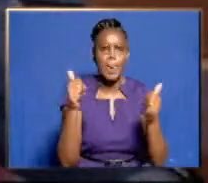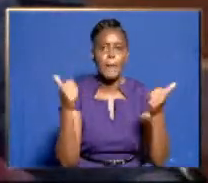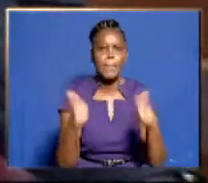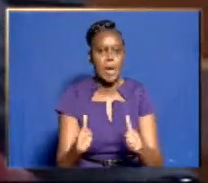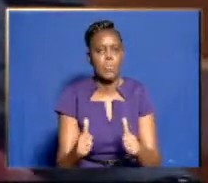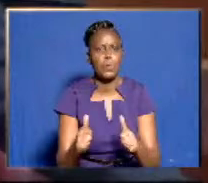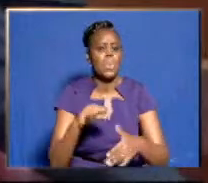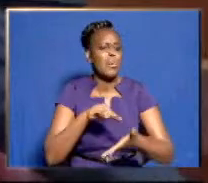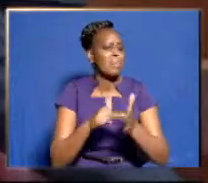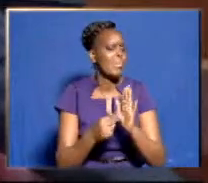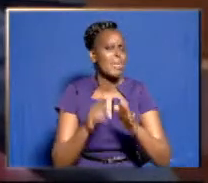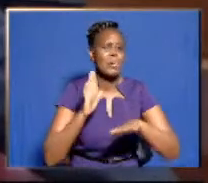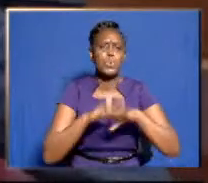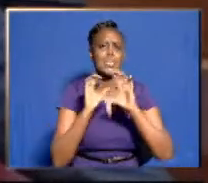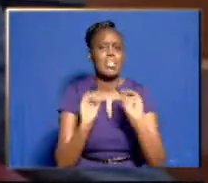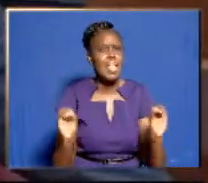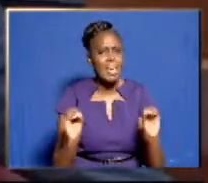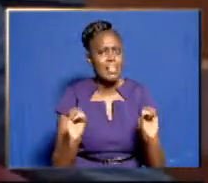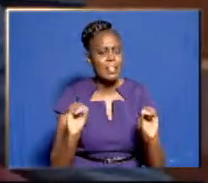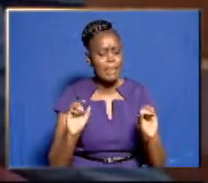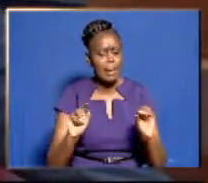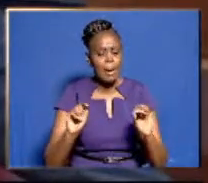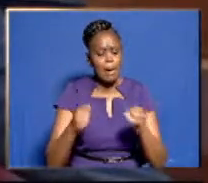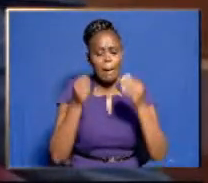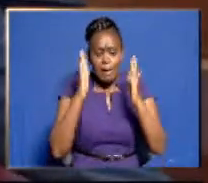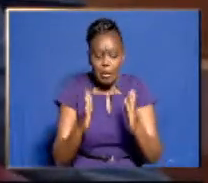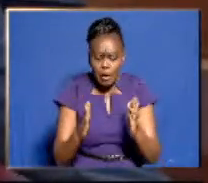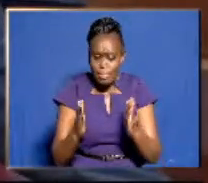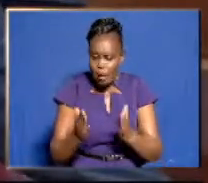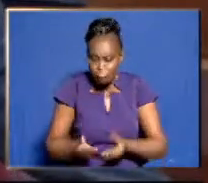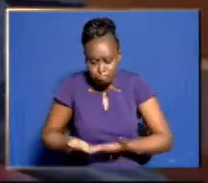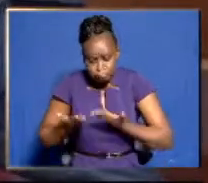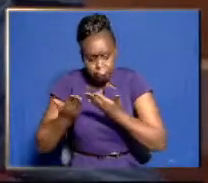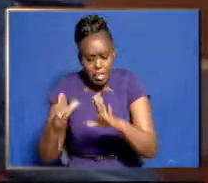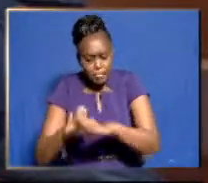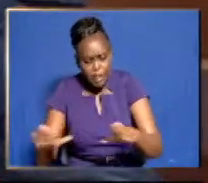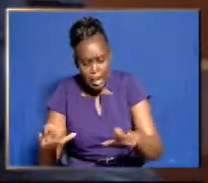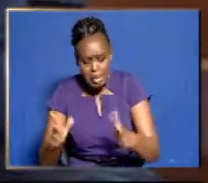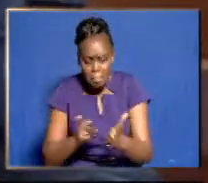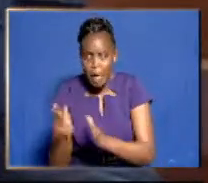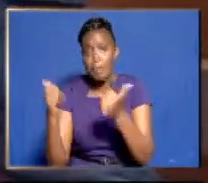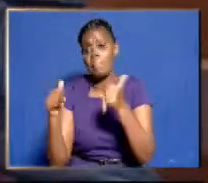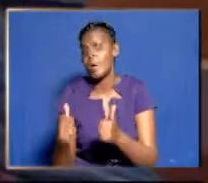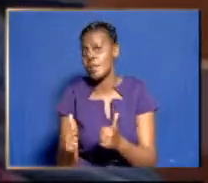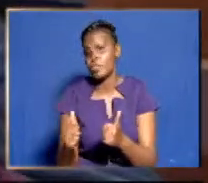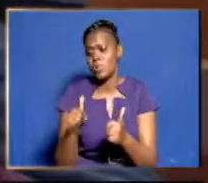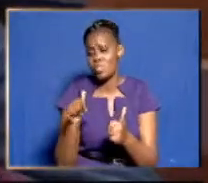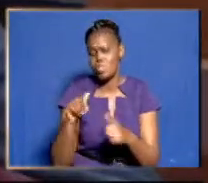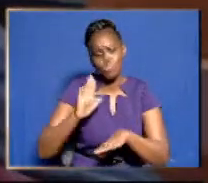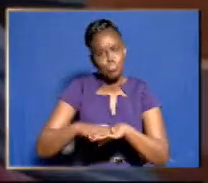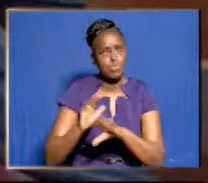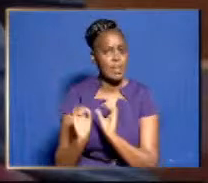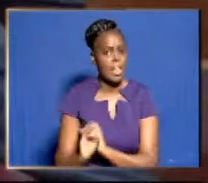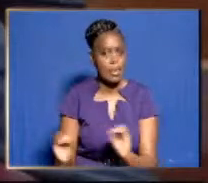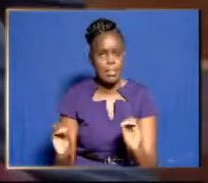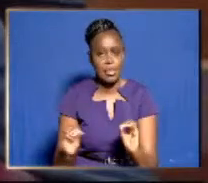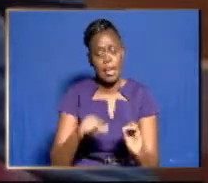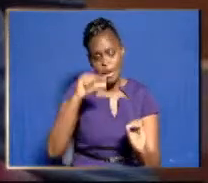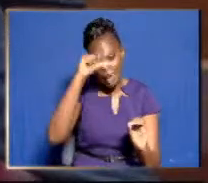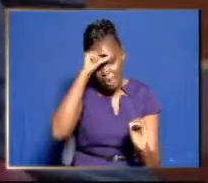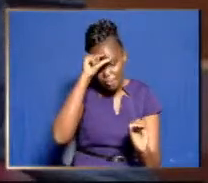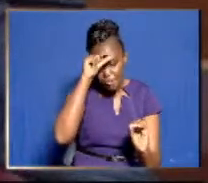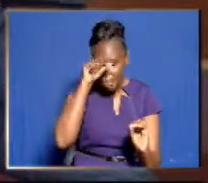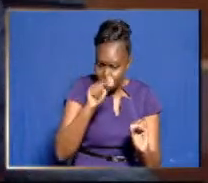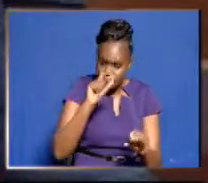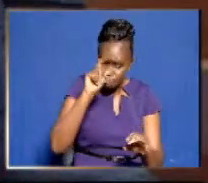unfair to Kenyans who have given out land. And I think, Honorable Speaker, these are some of the areas where the government needs to go out of their